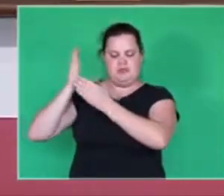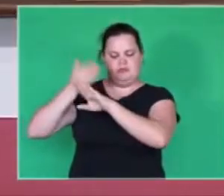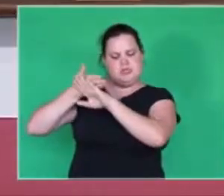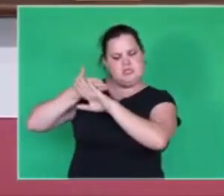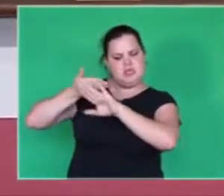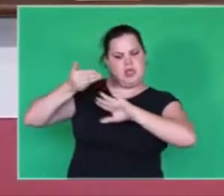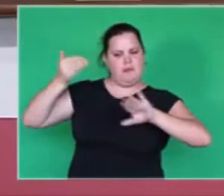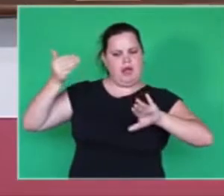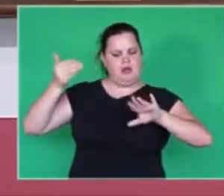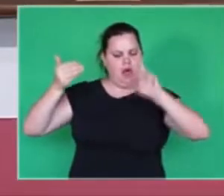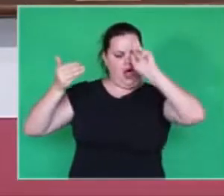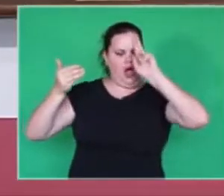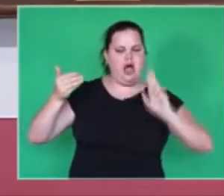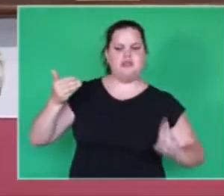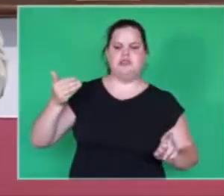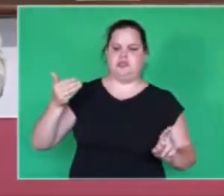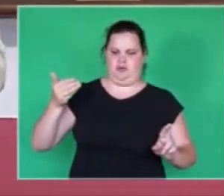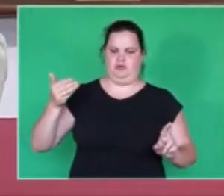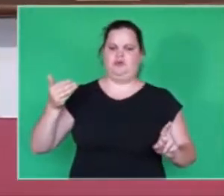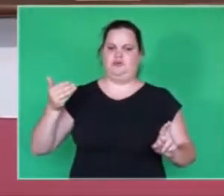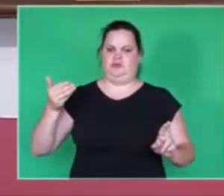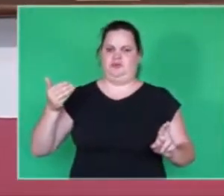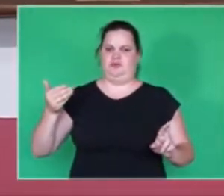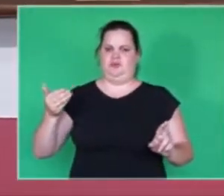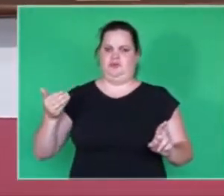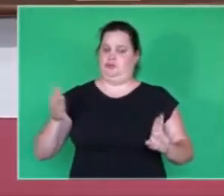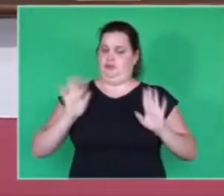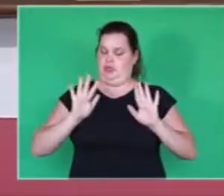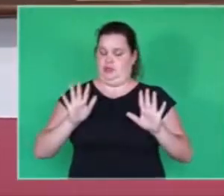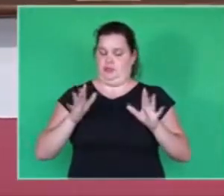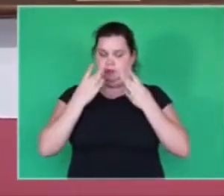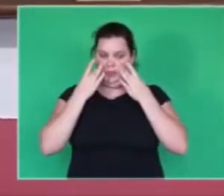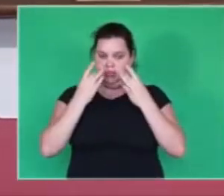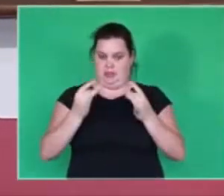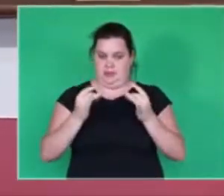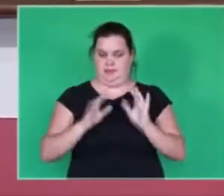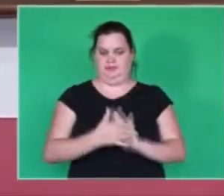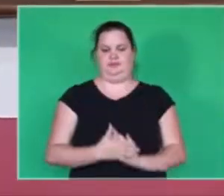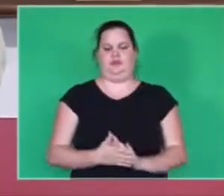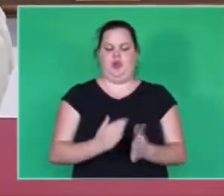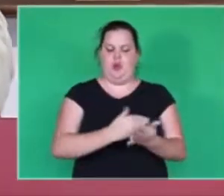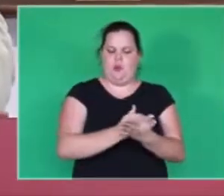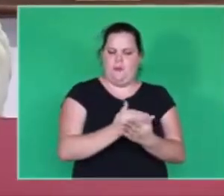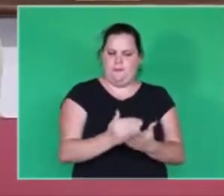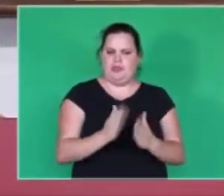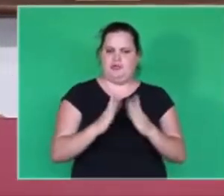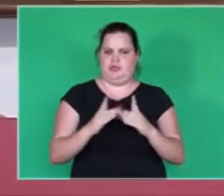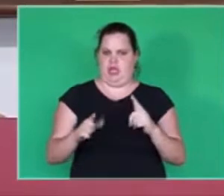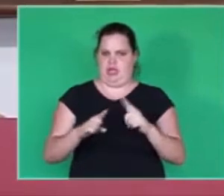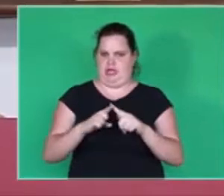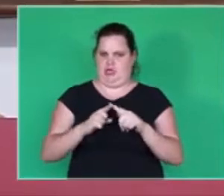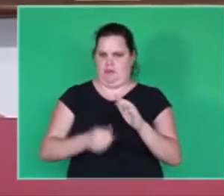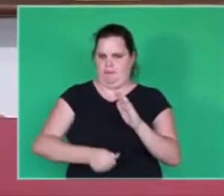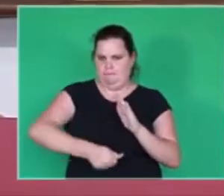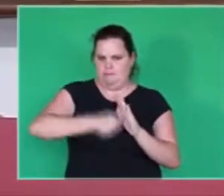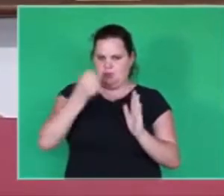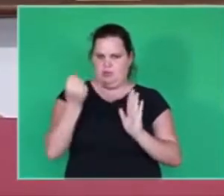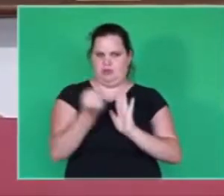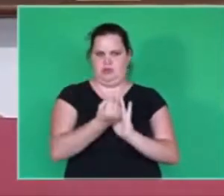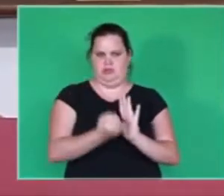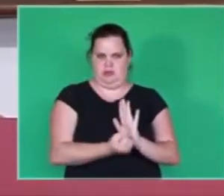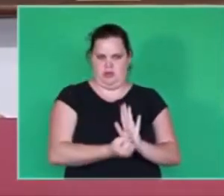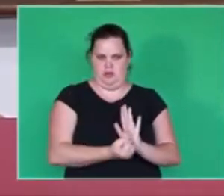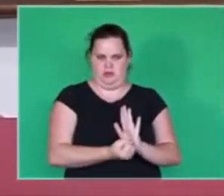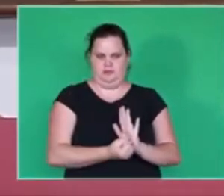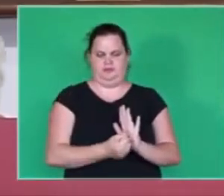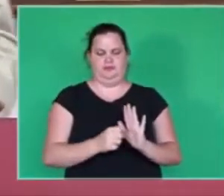reason, which was philosophy. So let's go into the history of the church. The first century